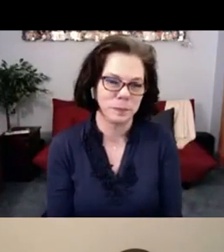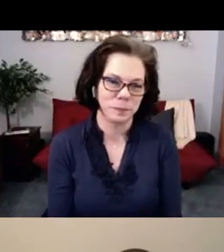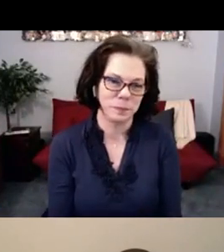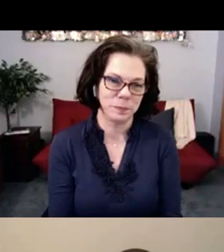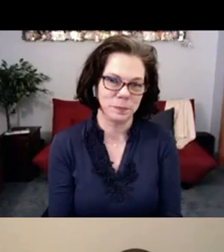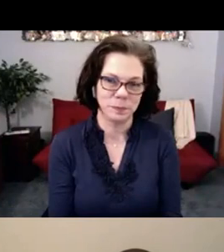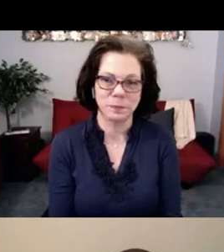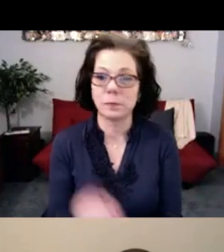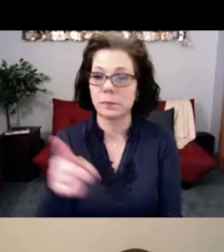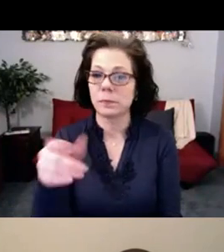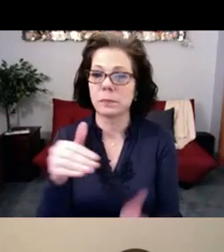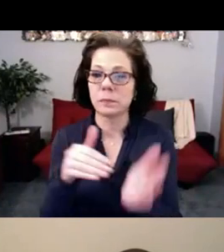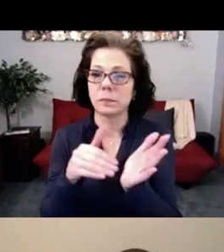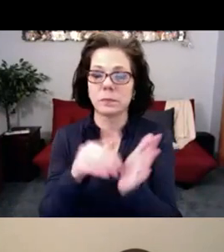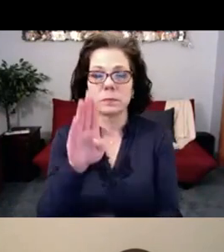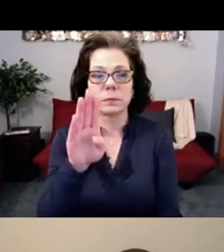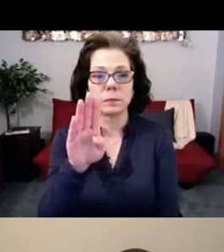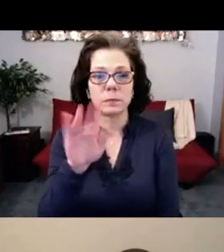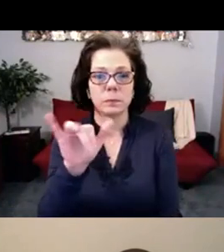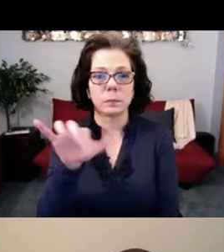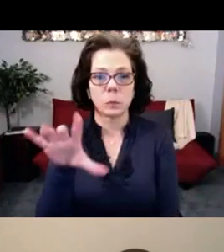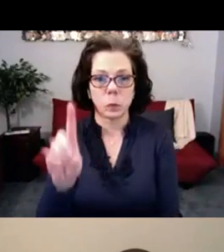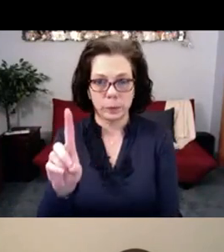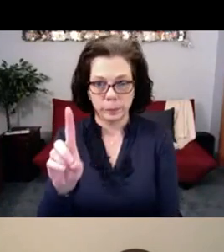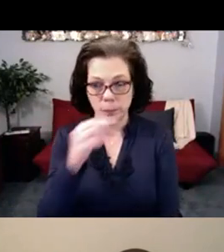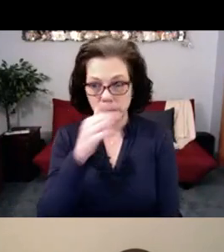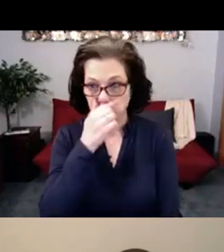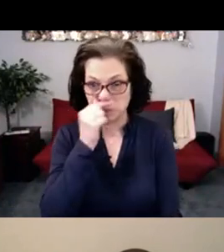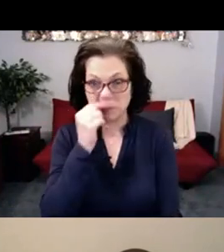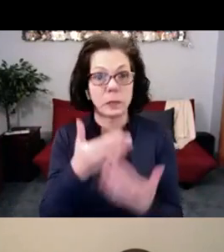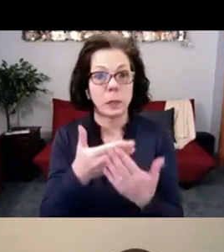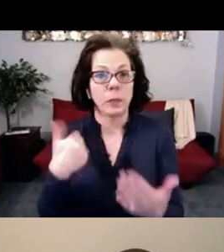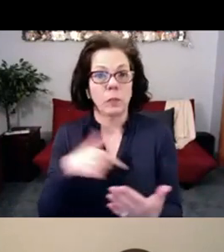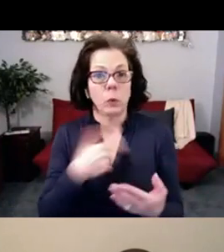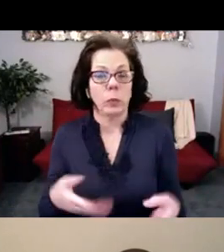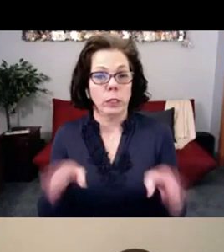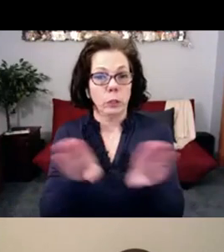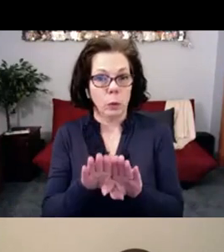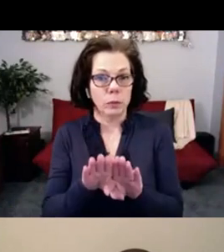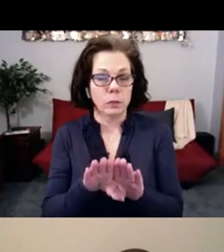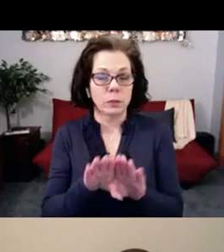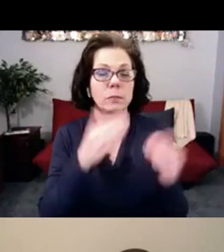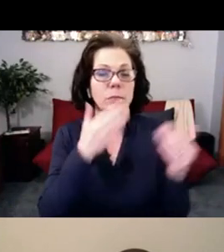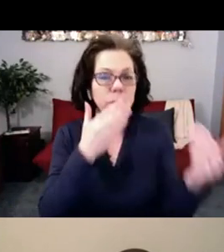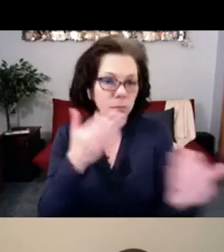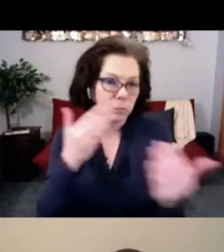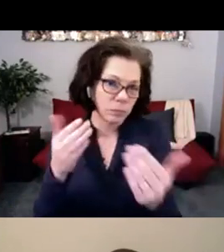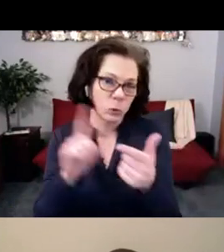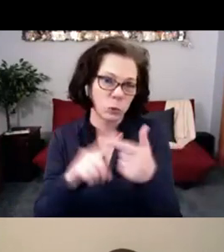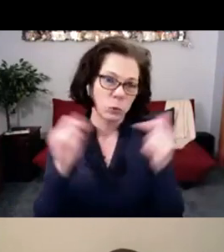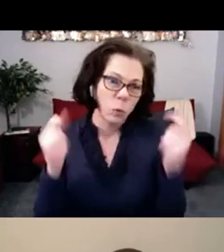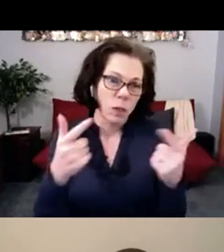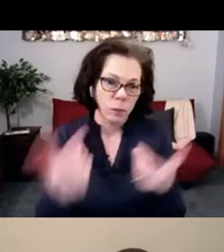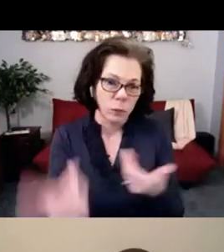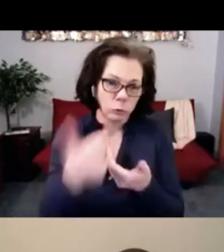Yeah, and I also would say, before you head off, again, to say thank you to all of you for joining